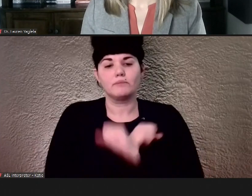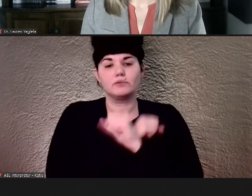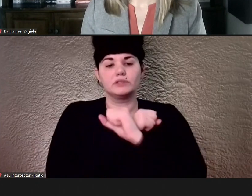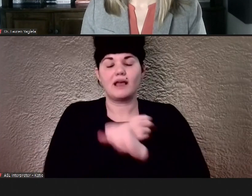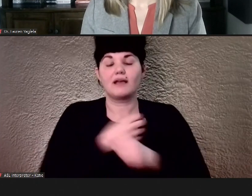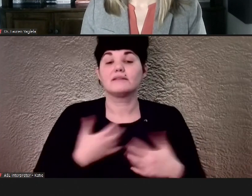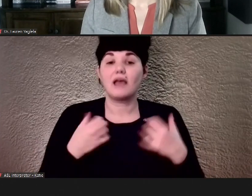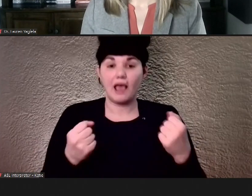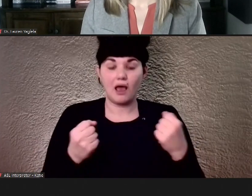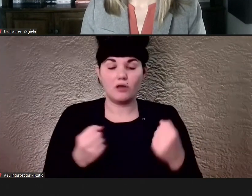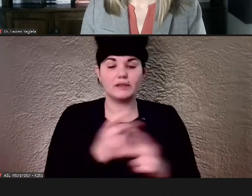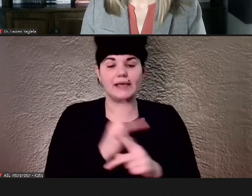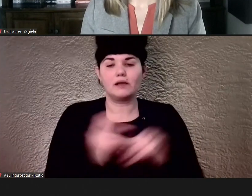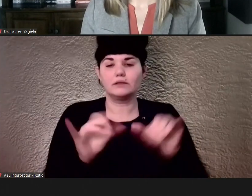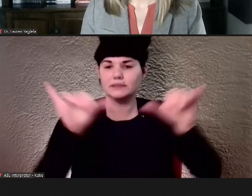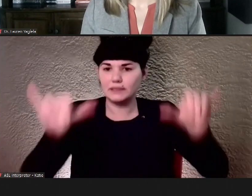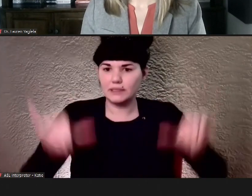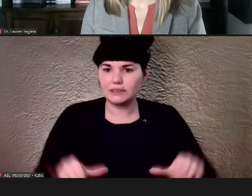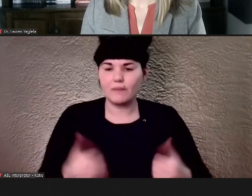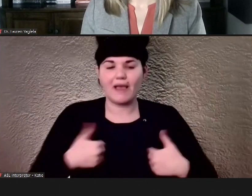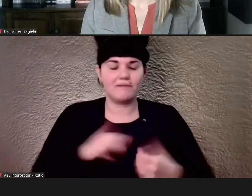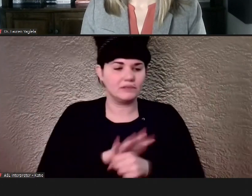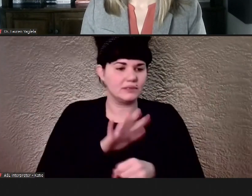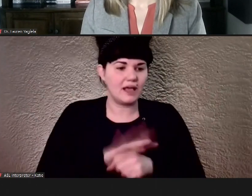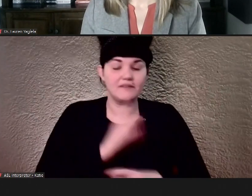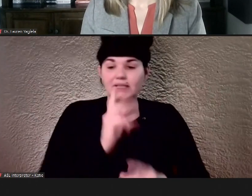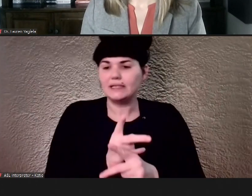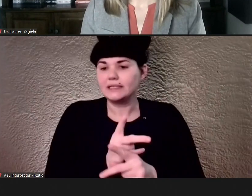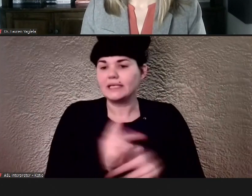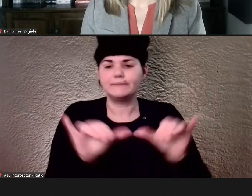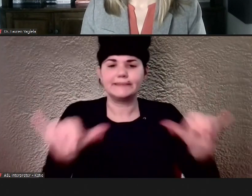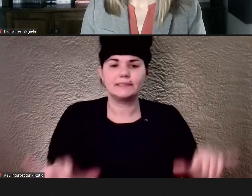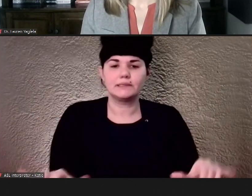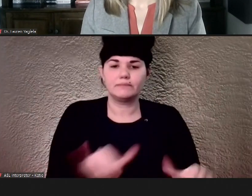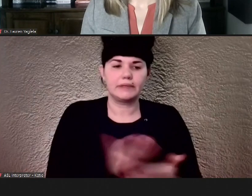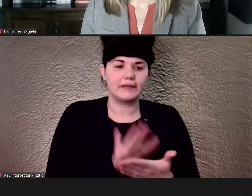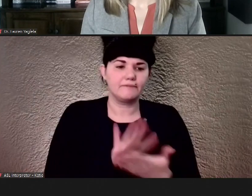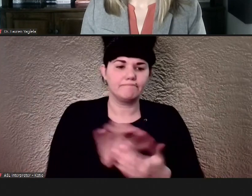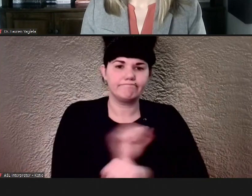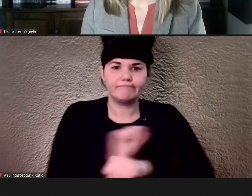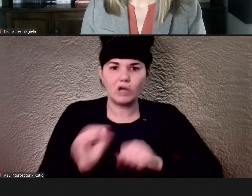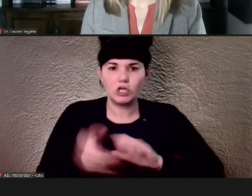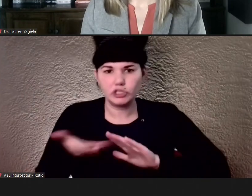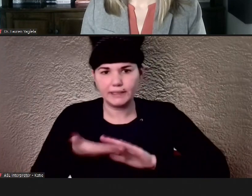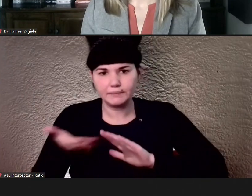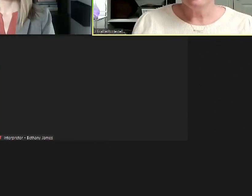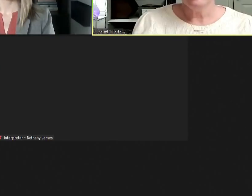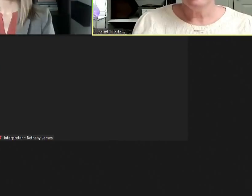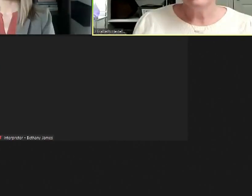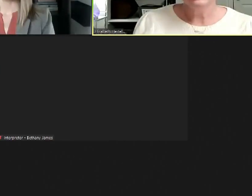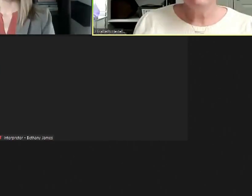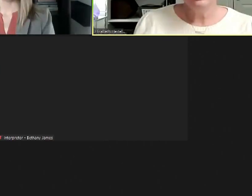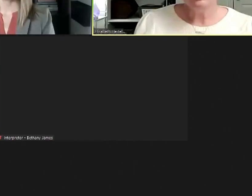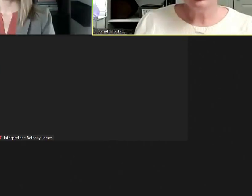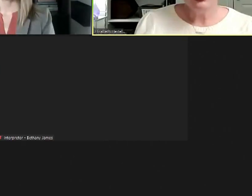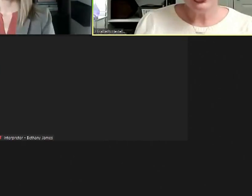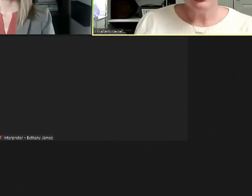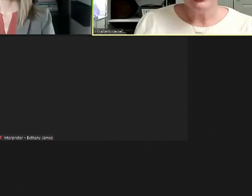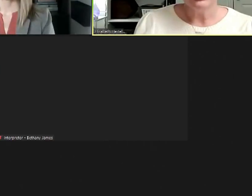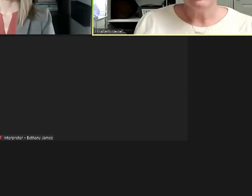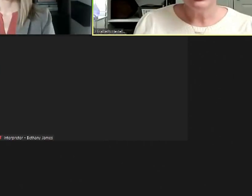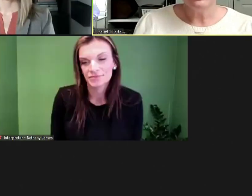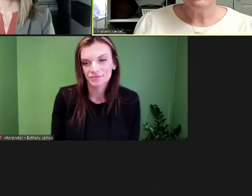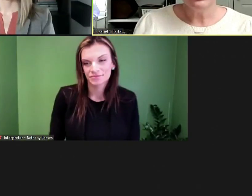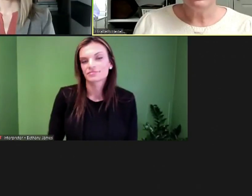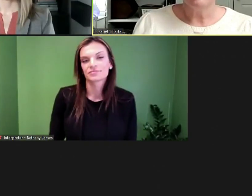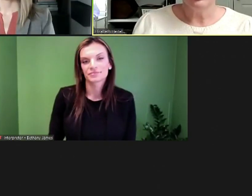and keeping vital infrastructure, such as schools, functioning. So we are continuing to work with our